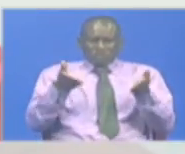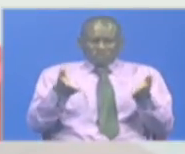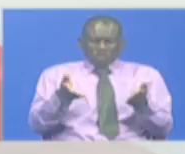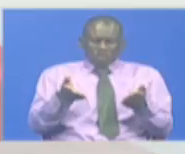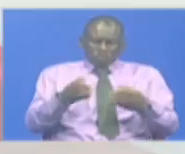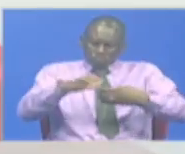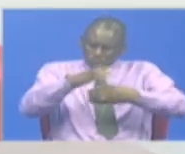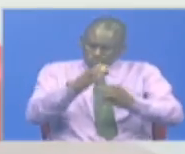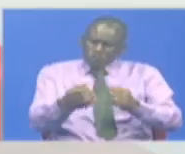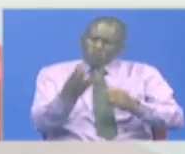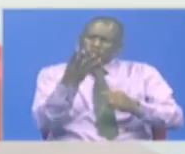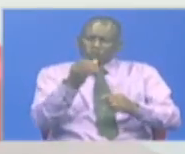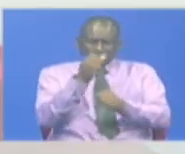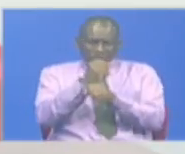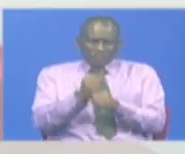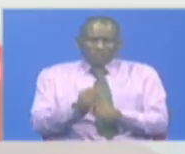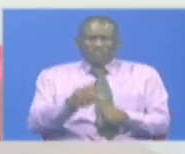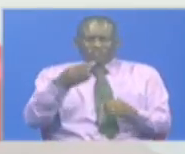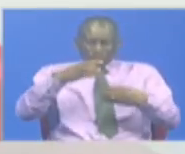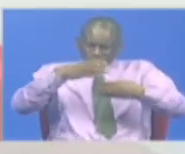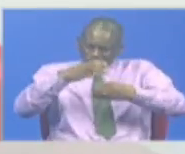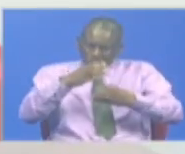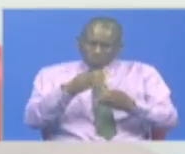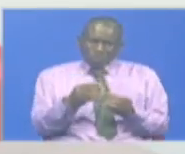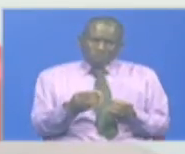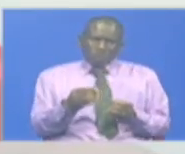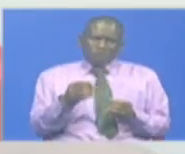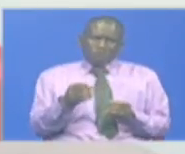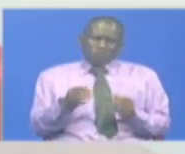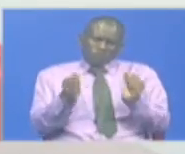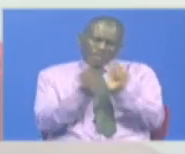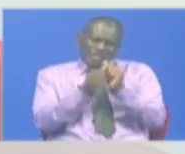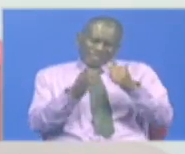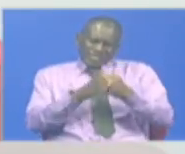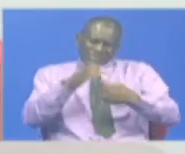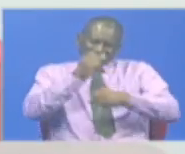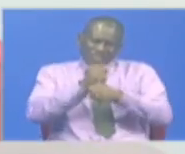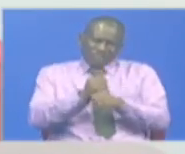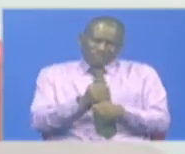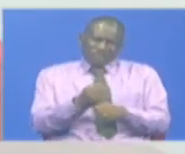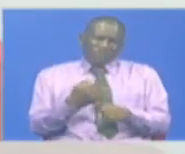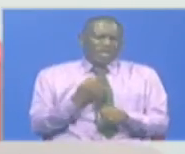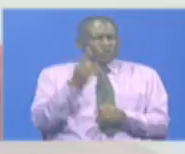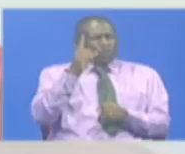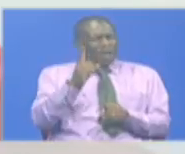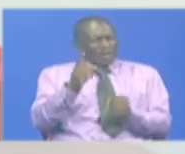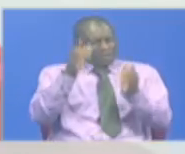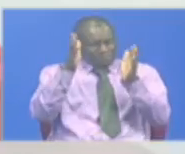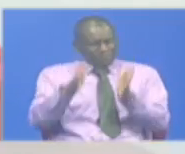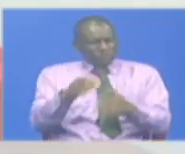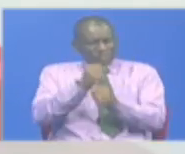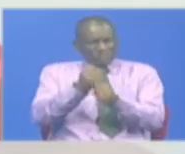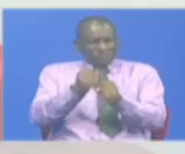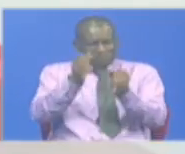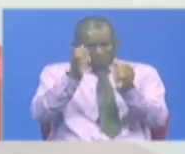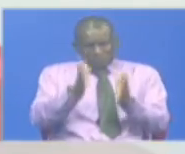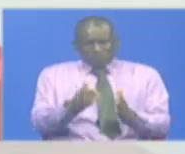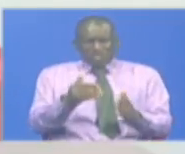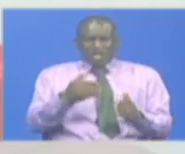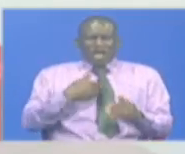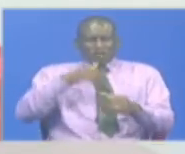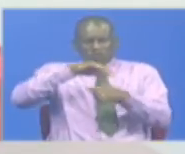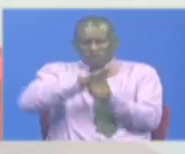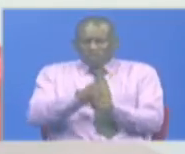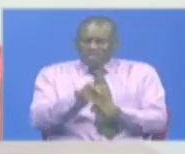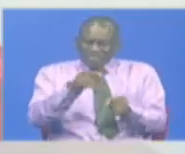staff. The first test of 19 staff, we got 1 staff who turned positive. But now that